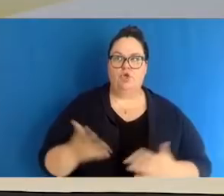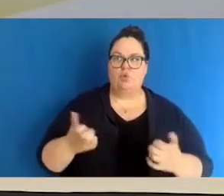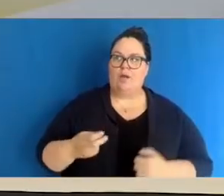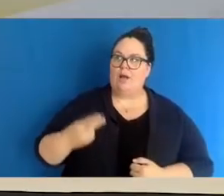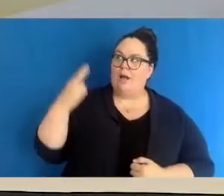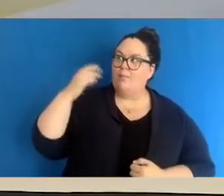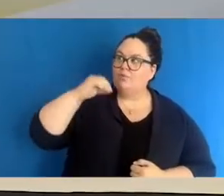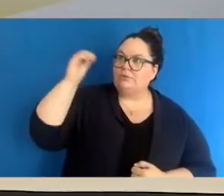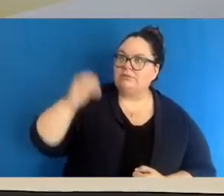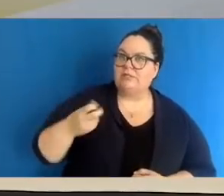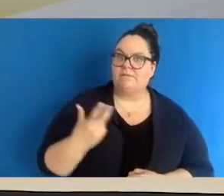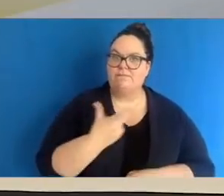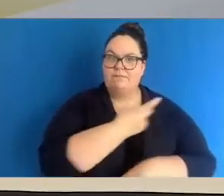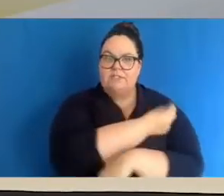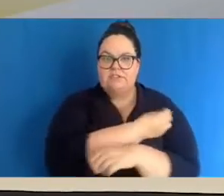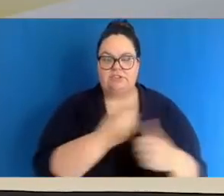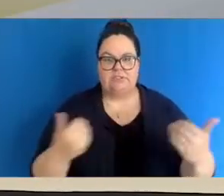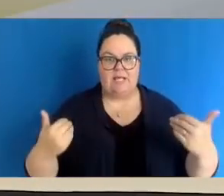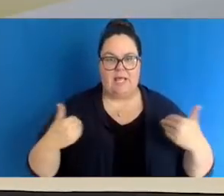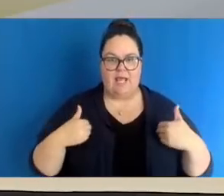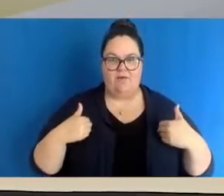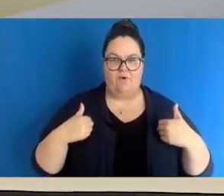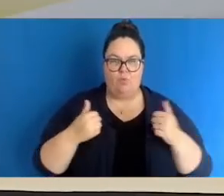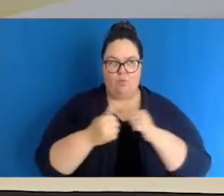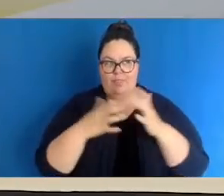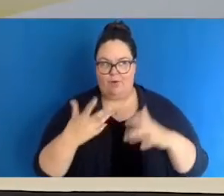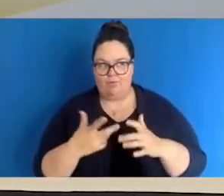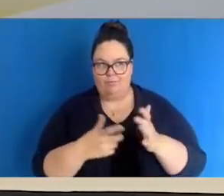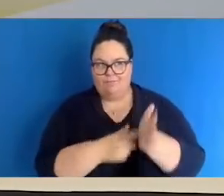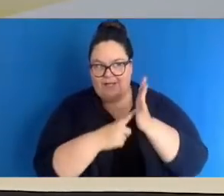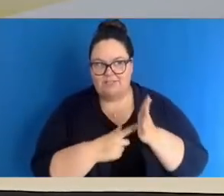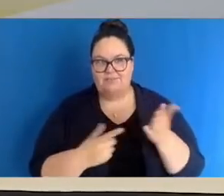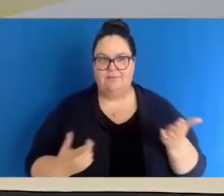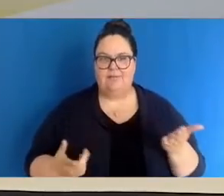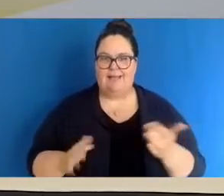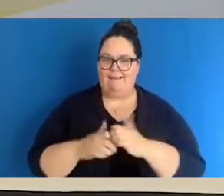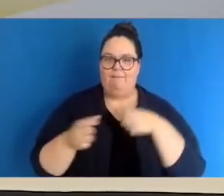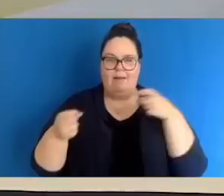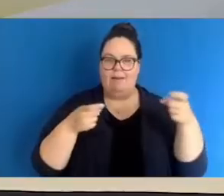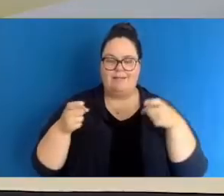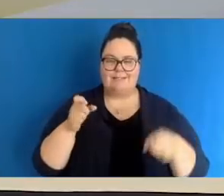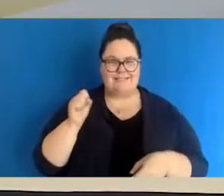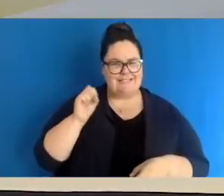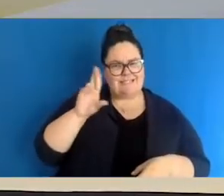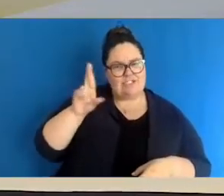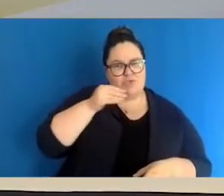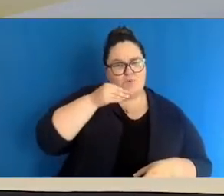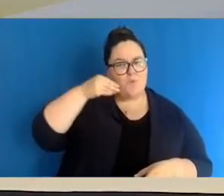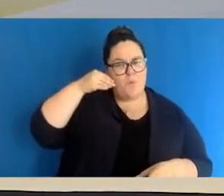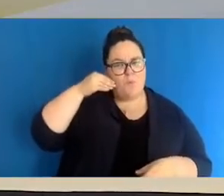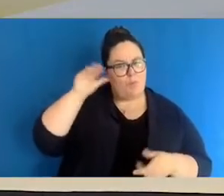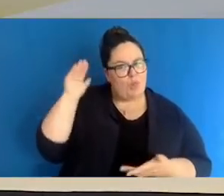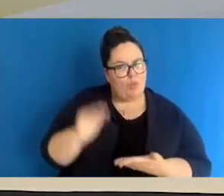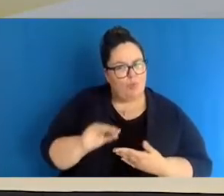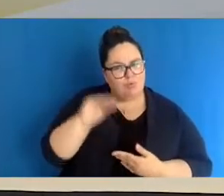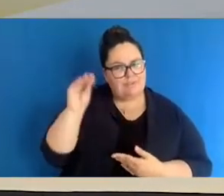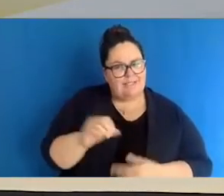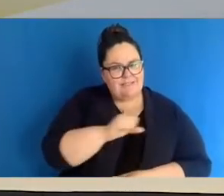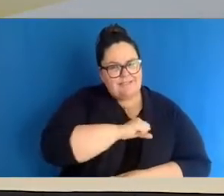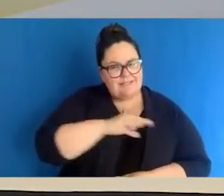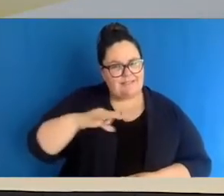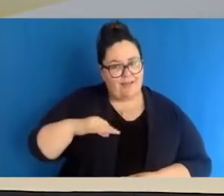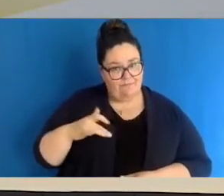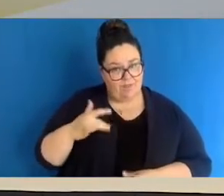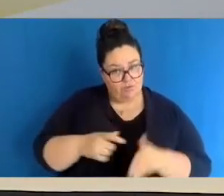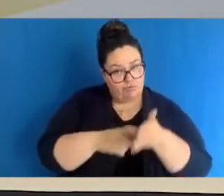of vaccinations without mandatory vaccinations, how do you handle that situation with seniors' homes with low numbers? Are you considering mandatory